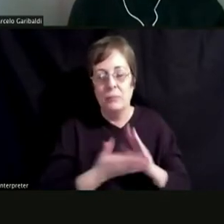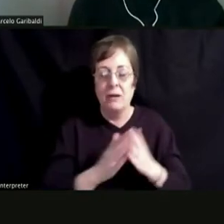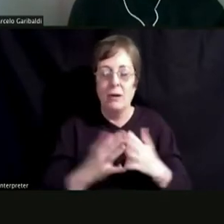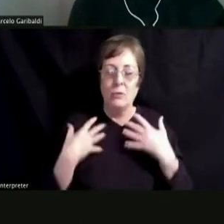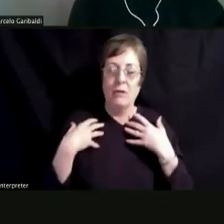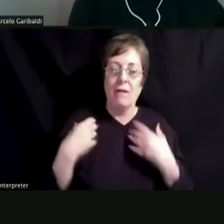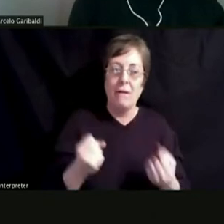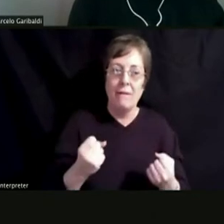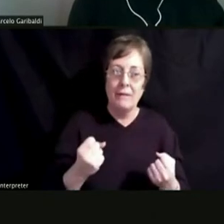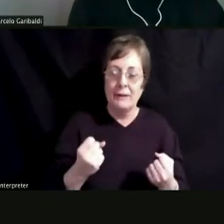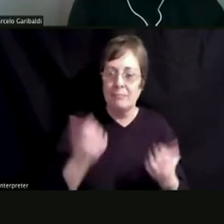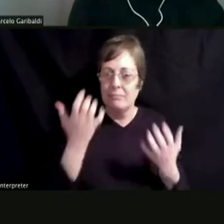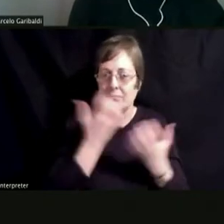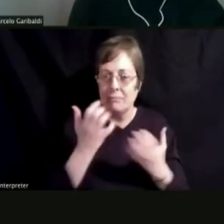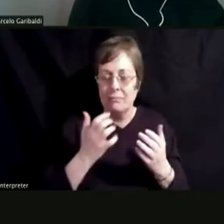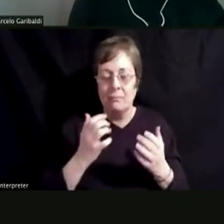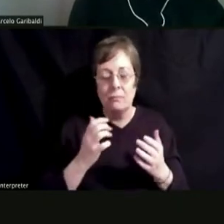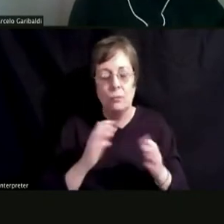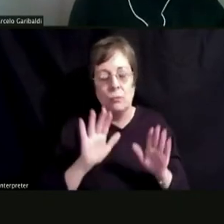awesome people.